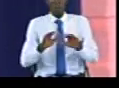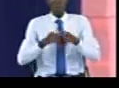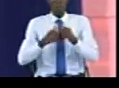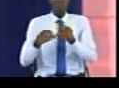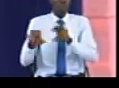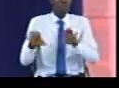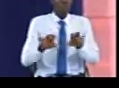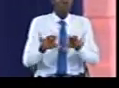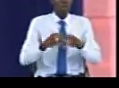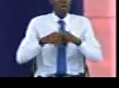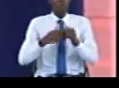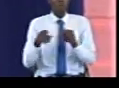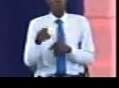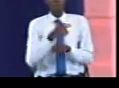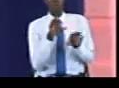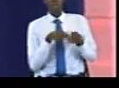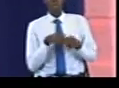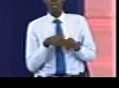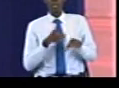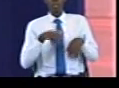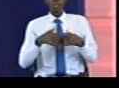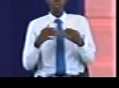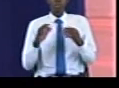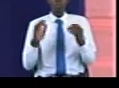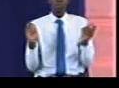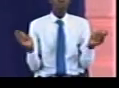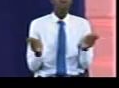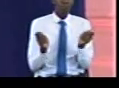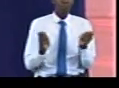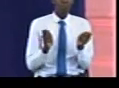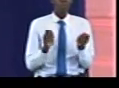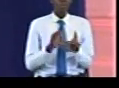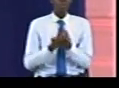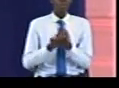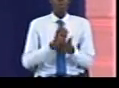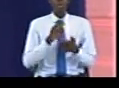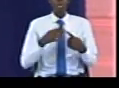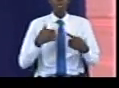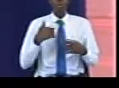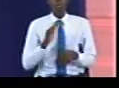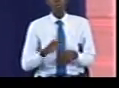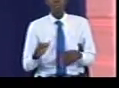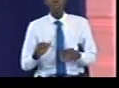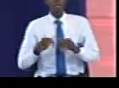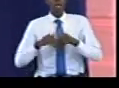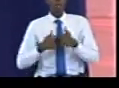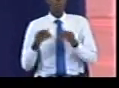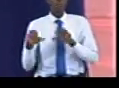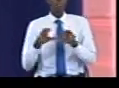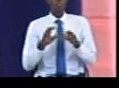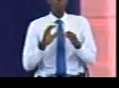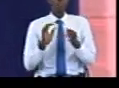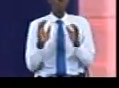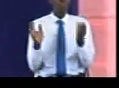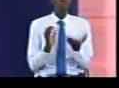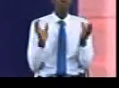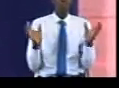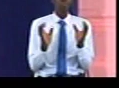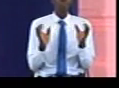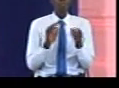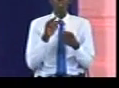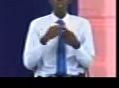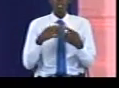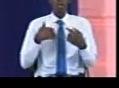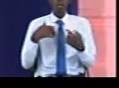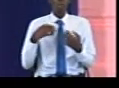marry? How do they celebrate when they have children? How do they celebrate when they have cars? How do they celebrate when they have promotion?